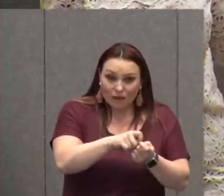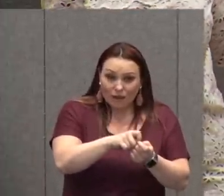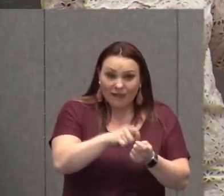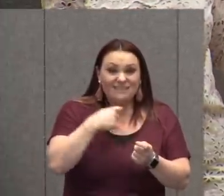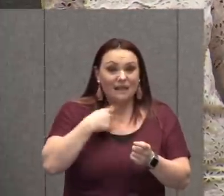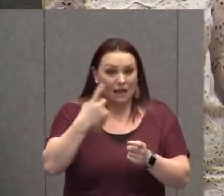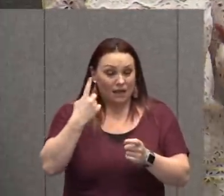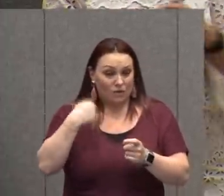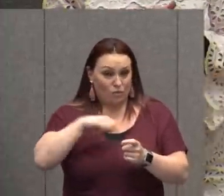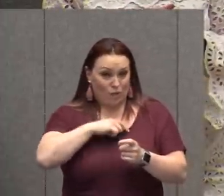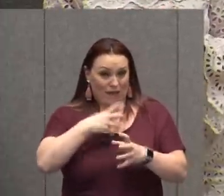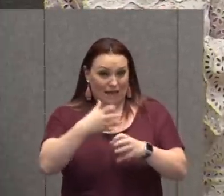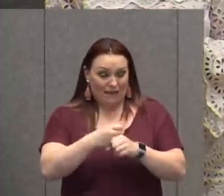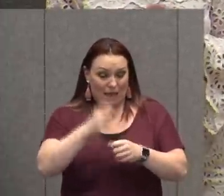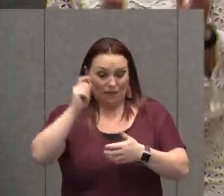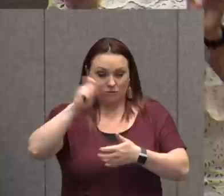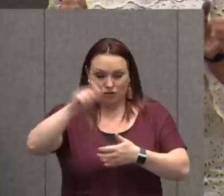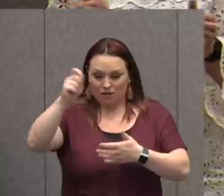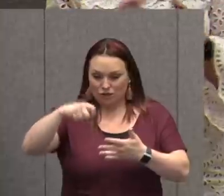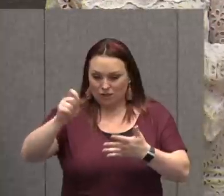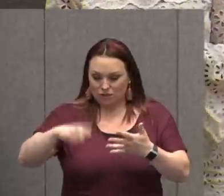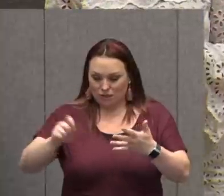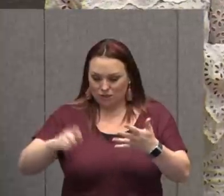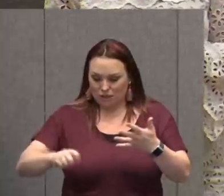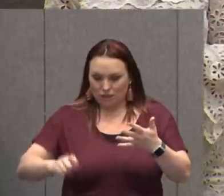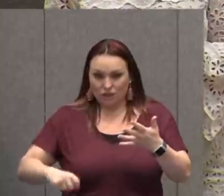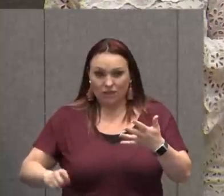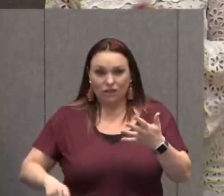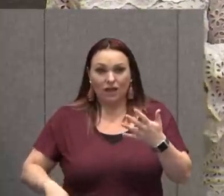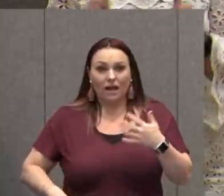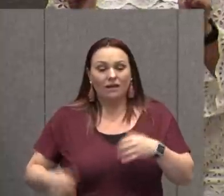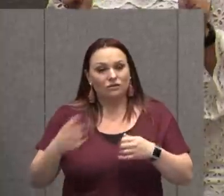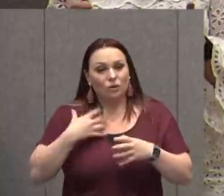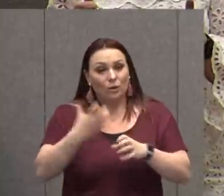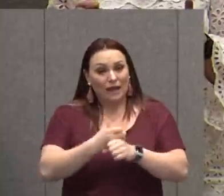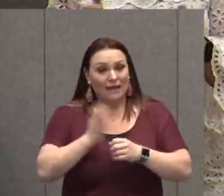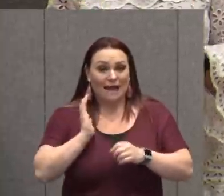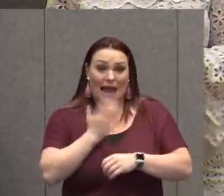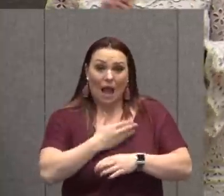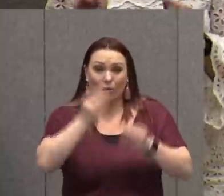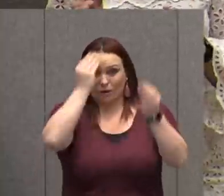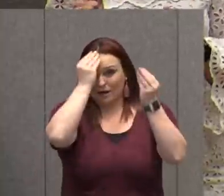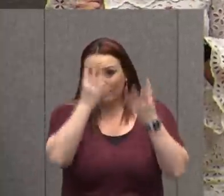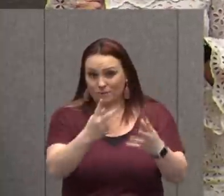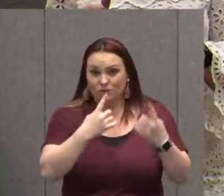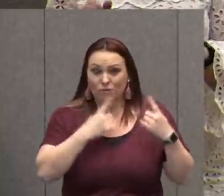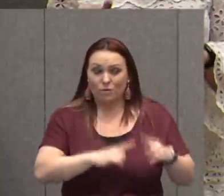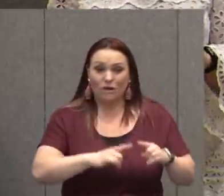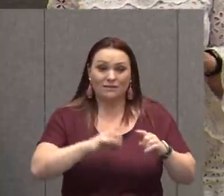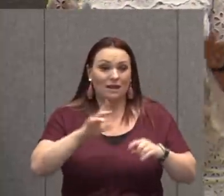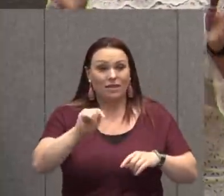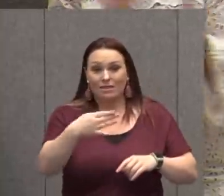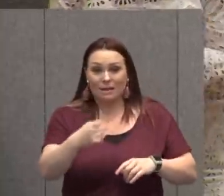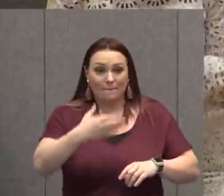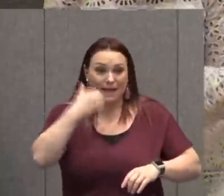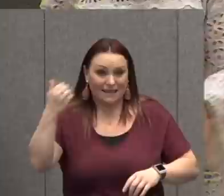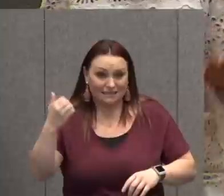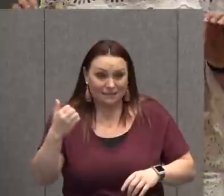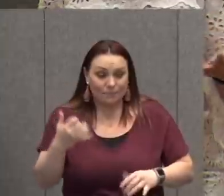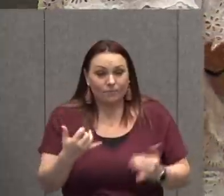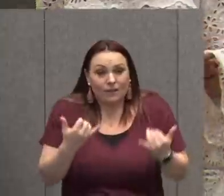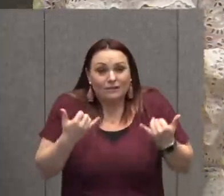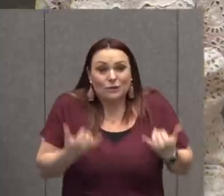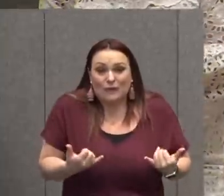hit every single thing that we needed to do to make our informational reports the best? So that's great. Now, we have